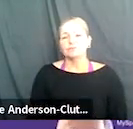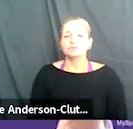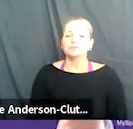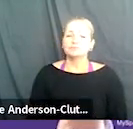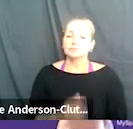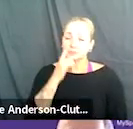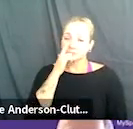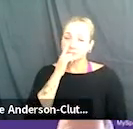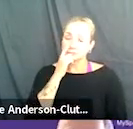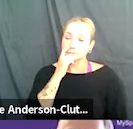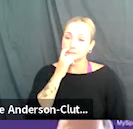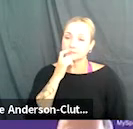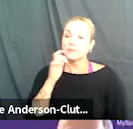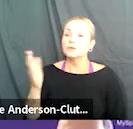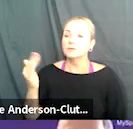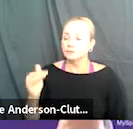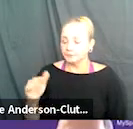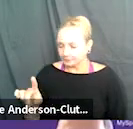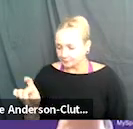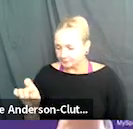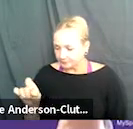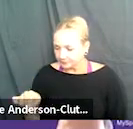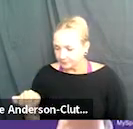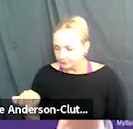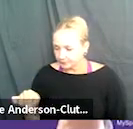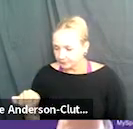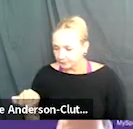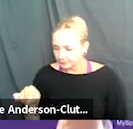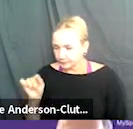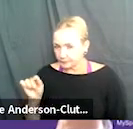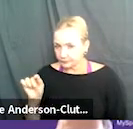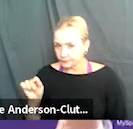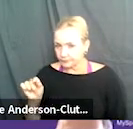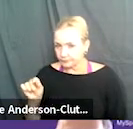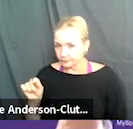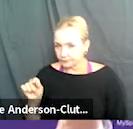And there was one other question, and then I'll come back to you, Claire.